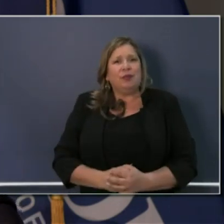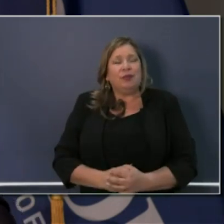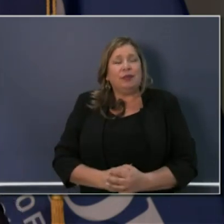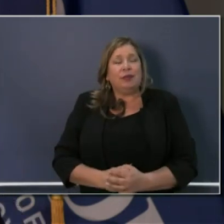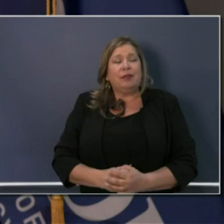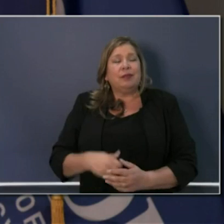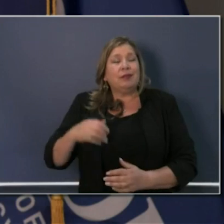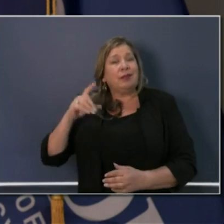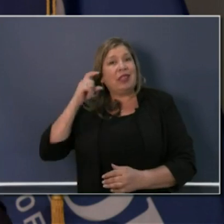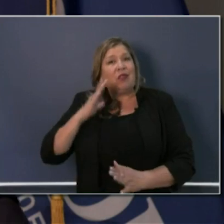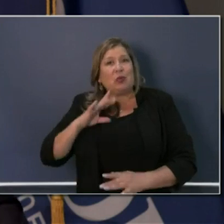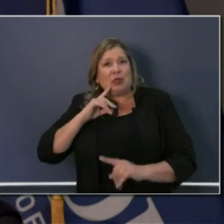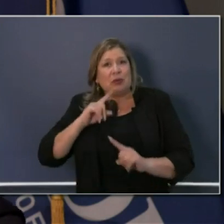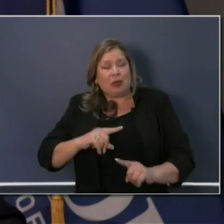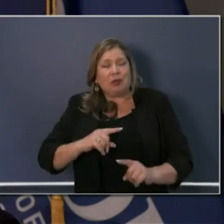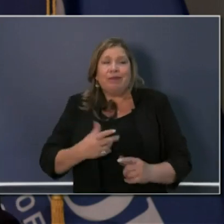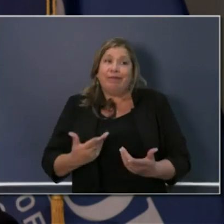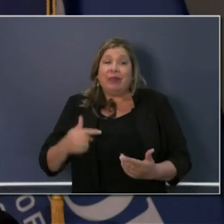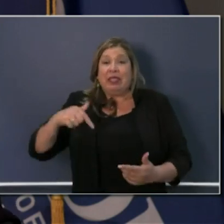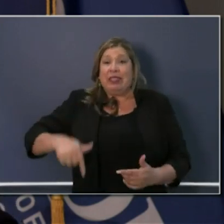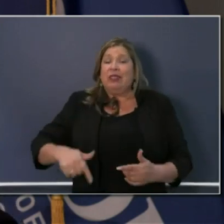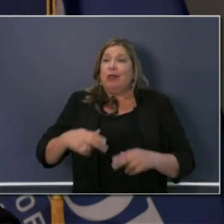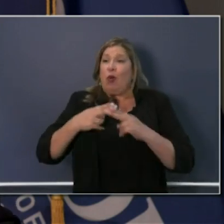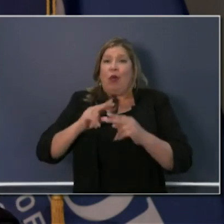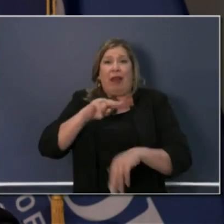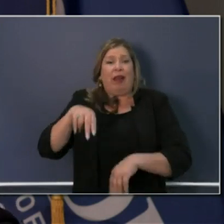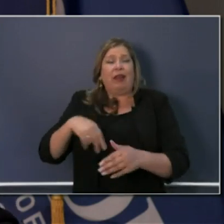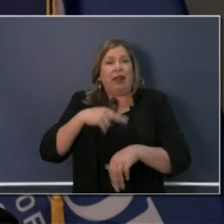million strong, fifth largest economy in the world,